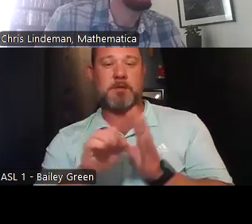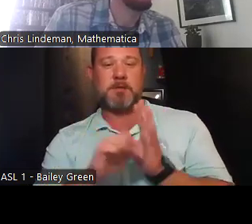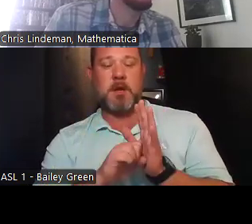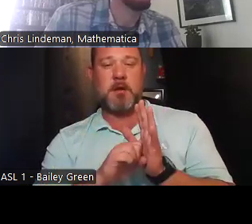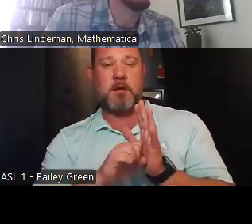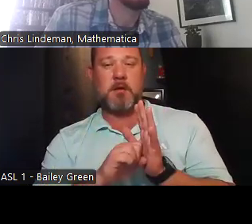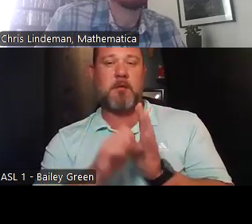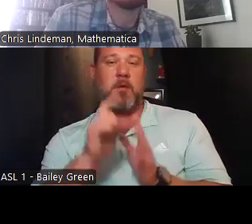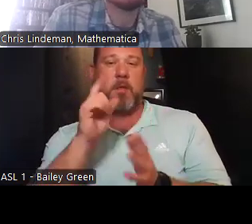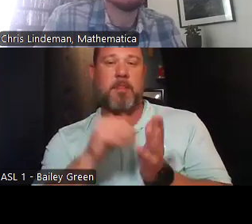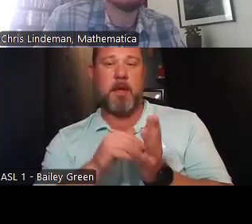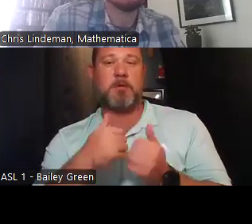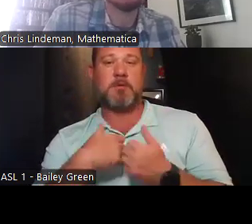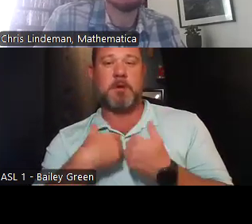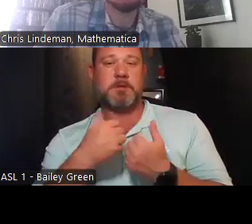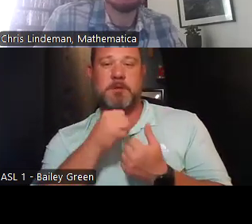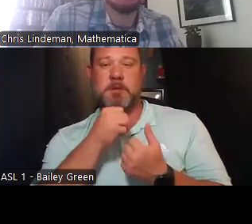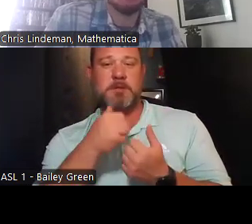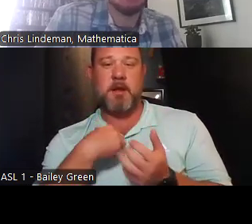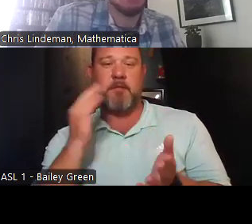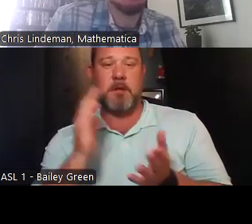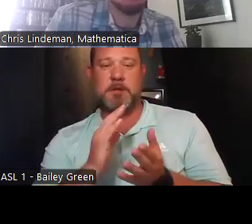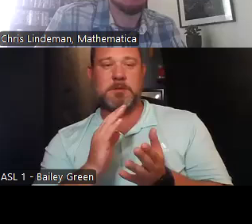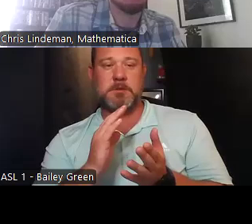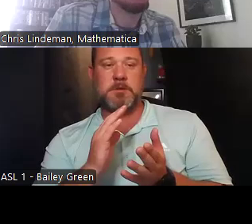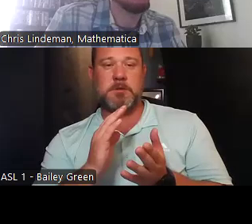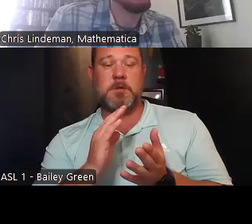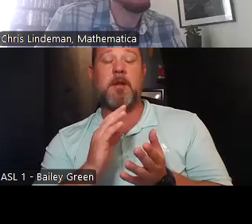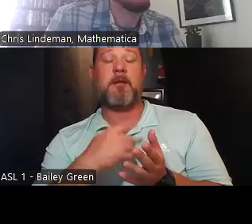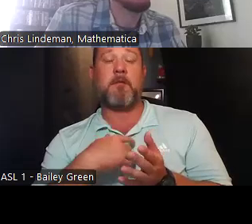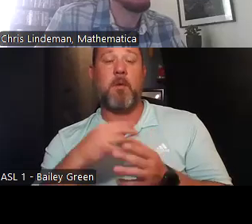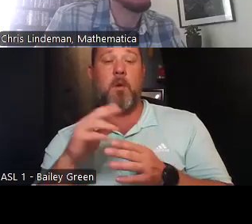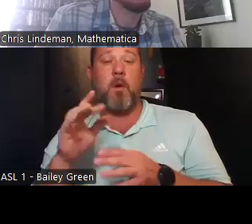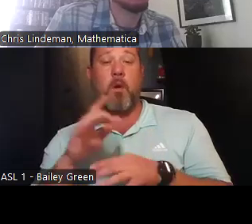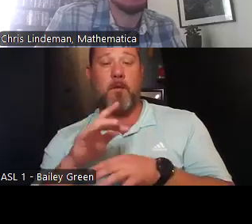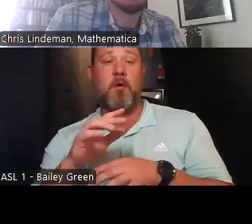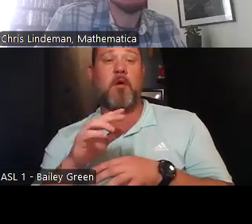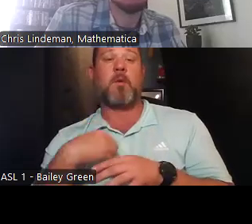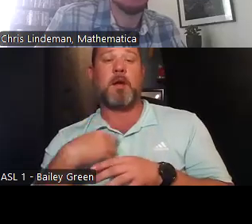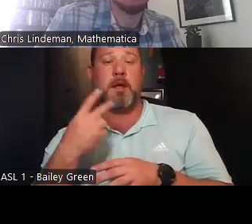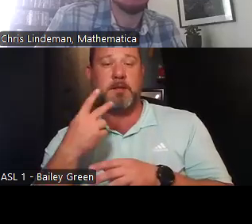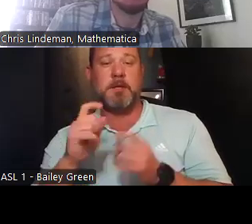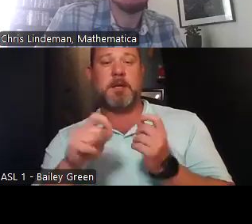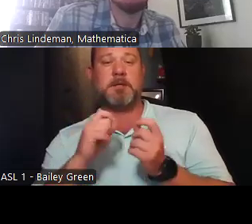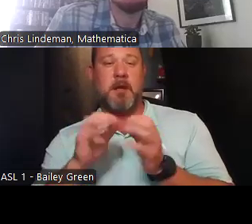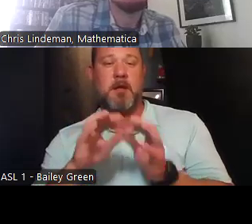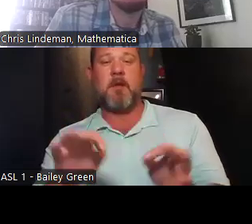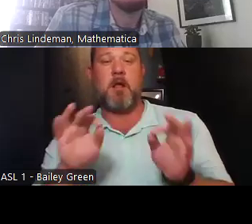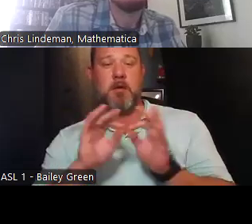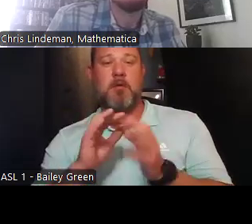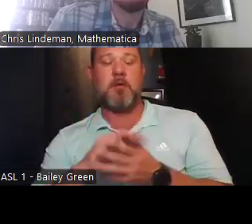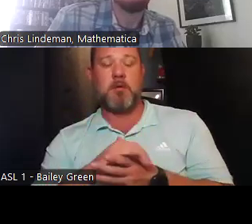per 1,000 residents, but it also doesn't have the least. And again, if we hover over the county, we can see the exact values.